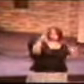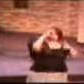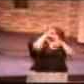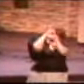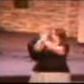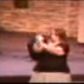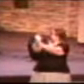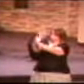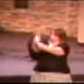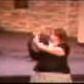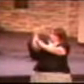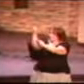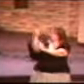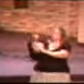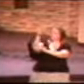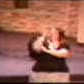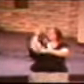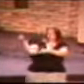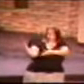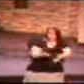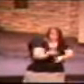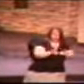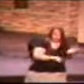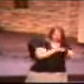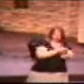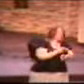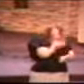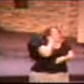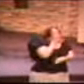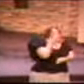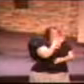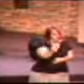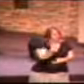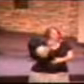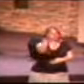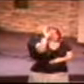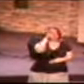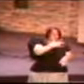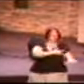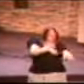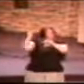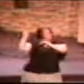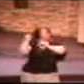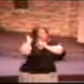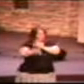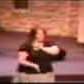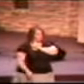in the God who brought you into this world and the God who will take you out of this world